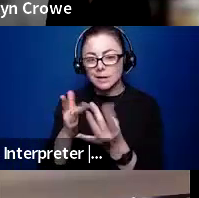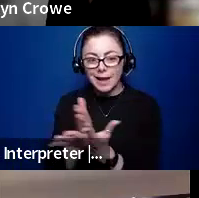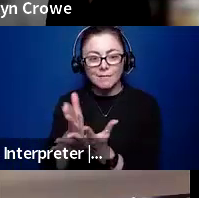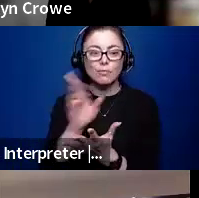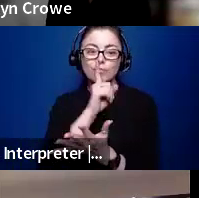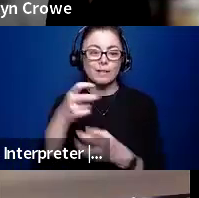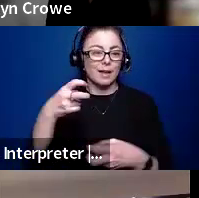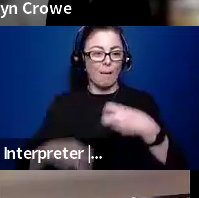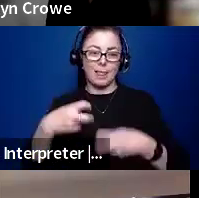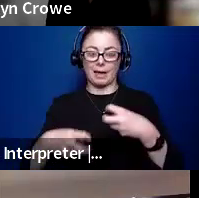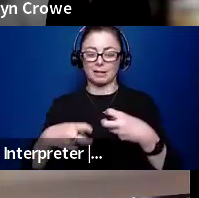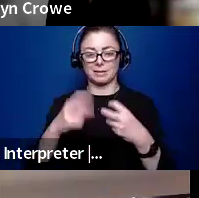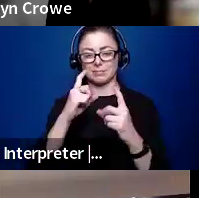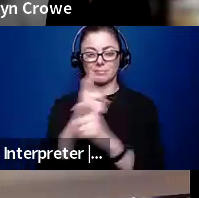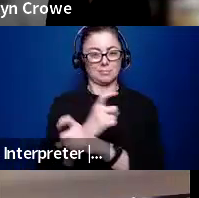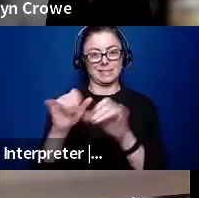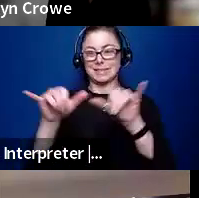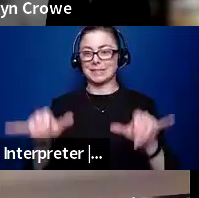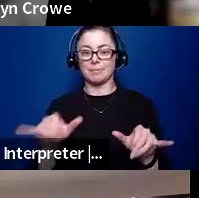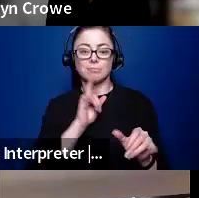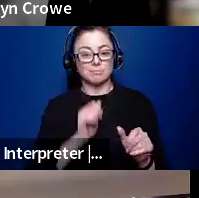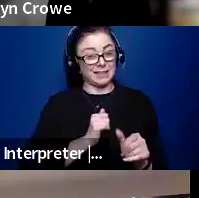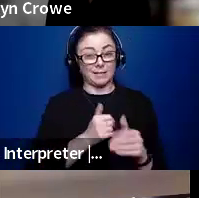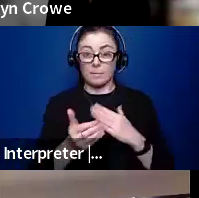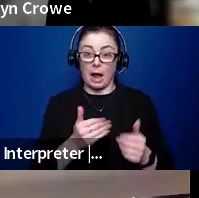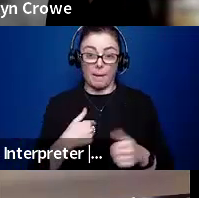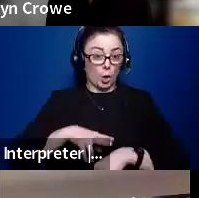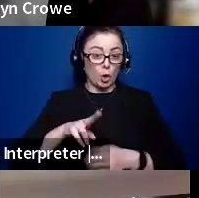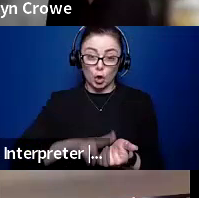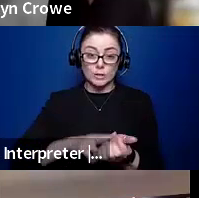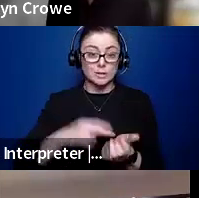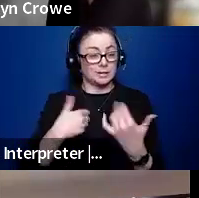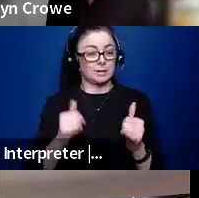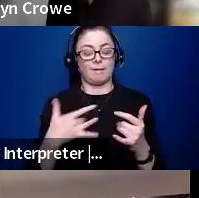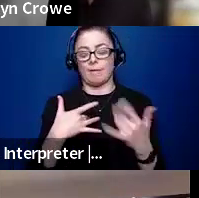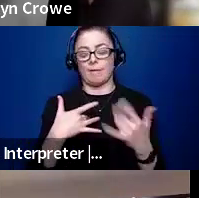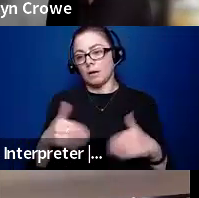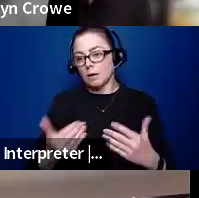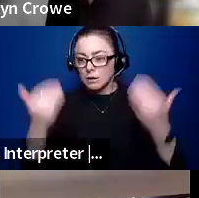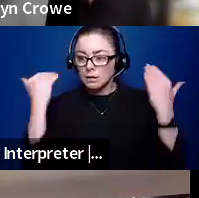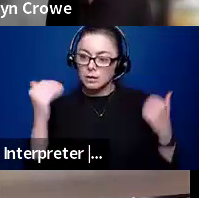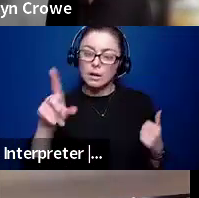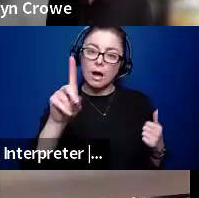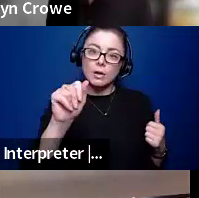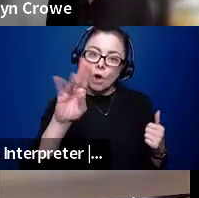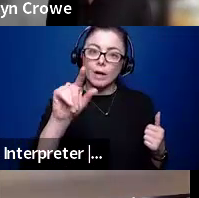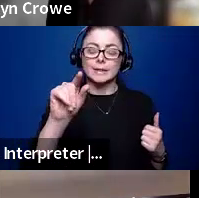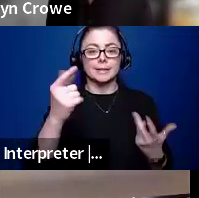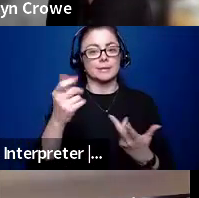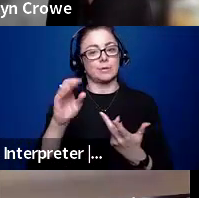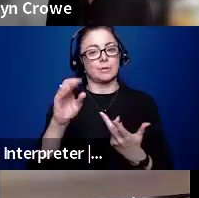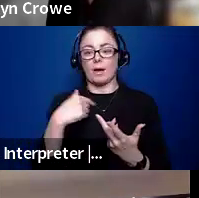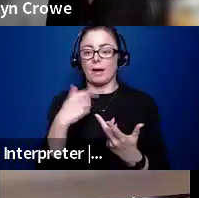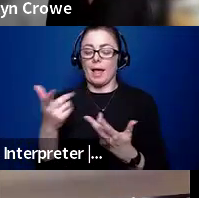it was very difficult, it just really daunting. And so it really helped her overcome so many challenges up front. So as a nurse, I know